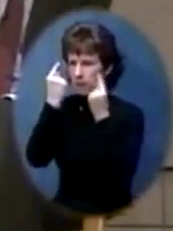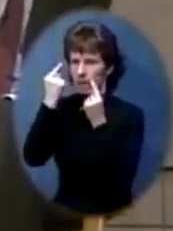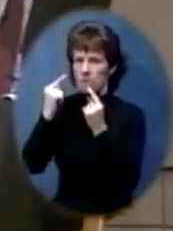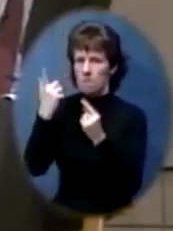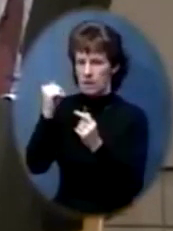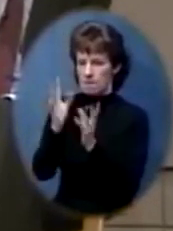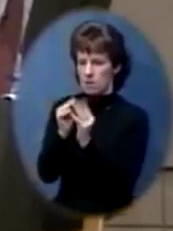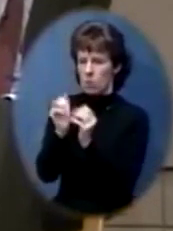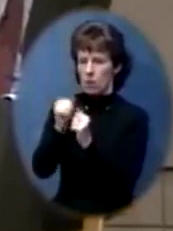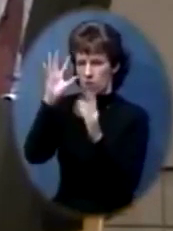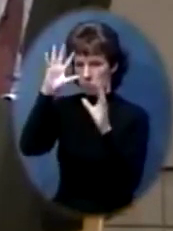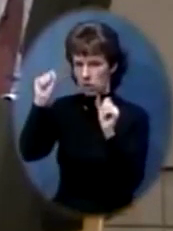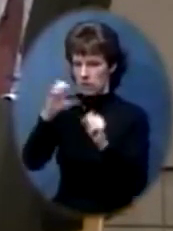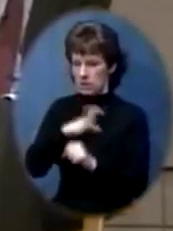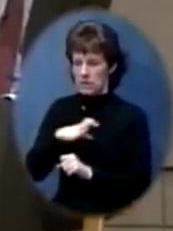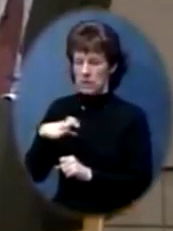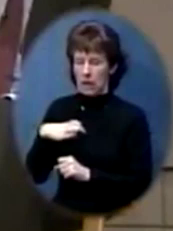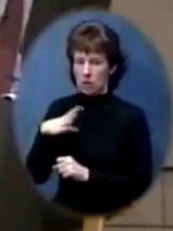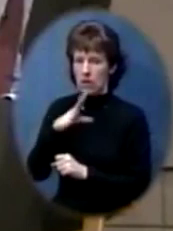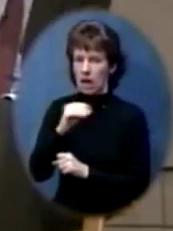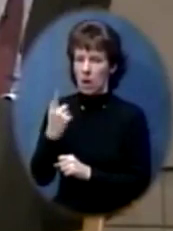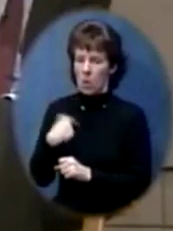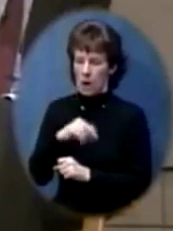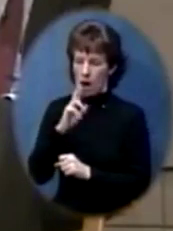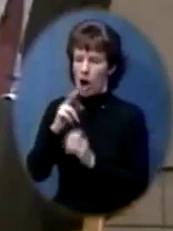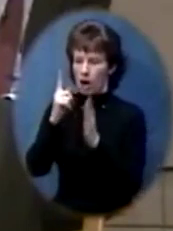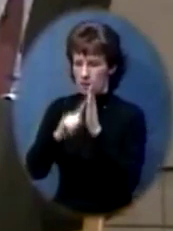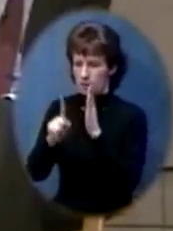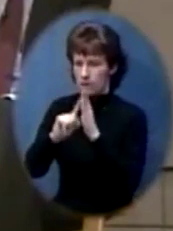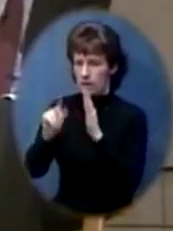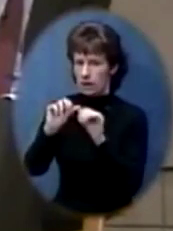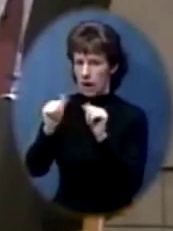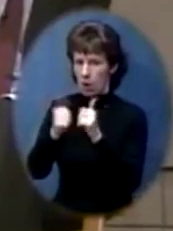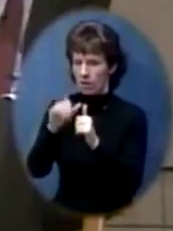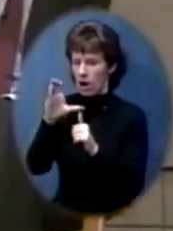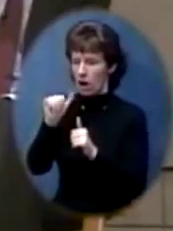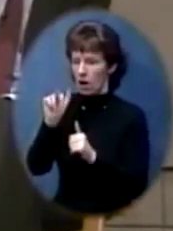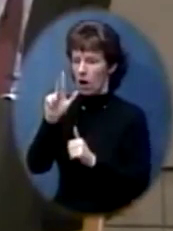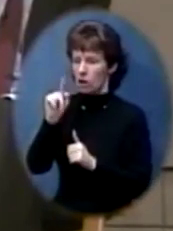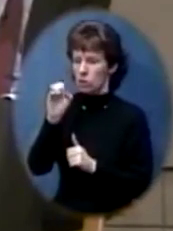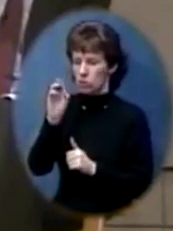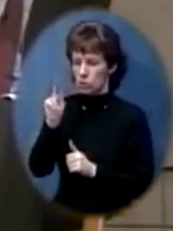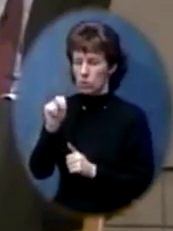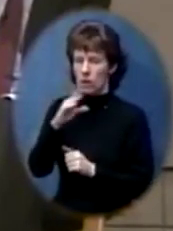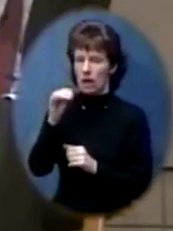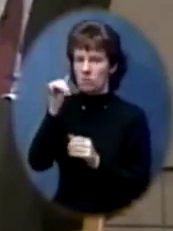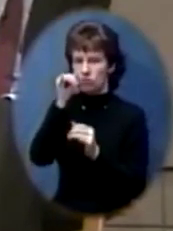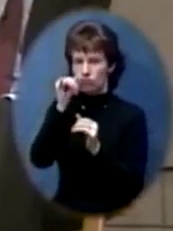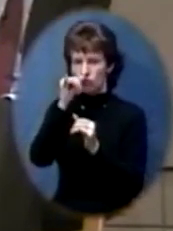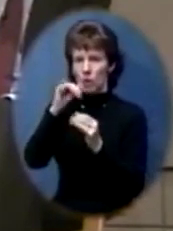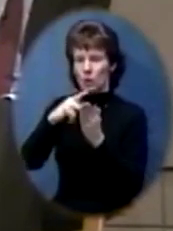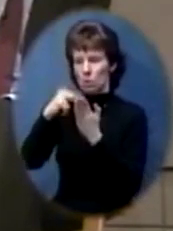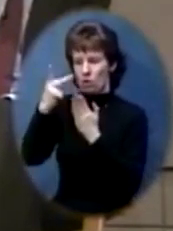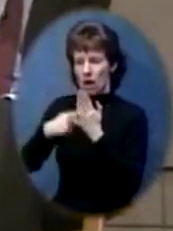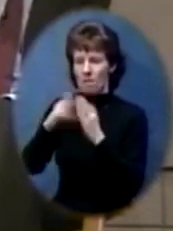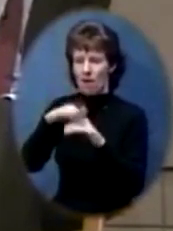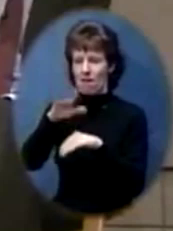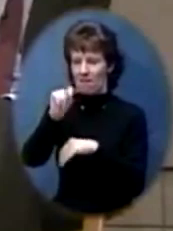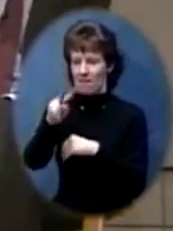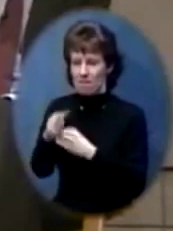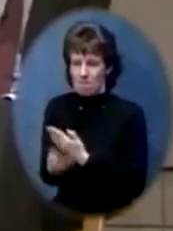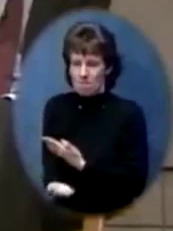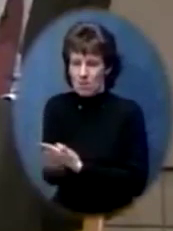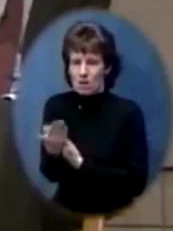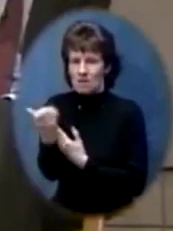with the President's Council, and we are exploring areas of cartoon and, you know, animated shows on Saturday morning. We've